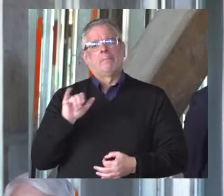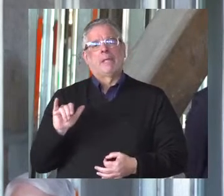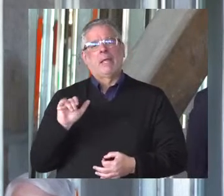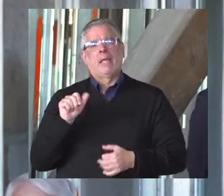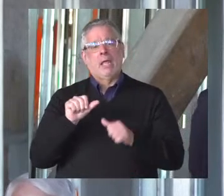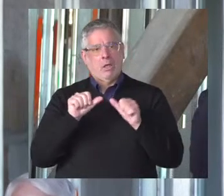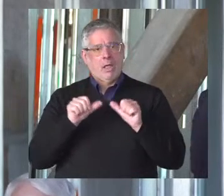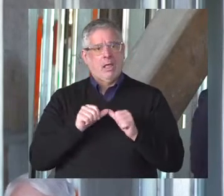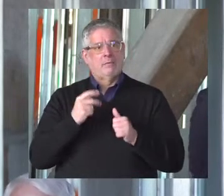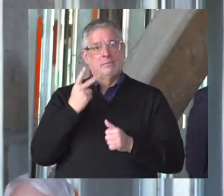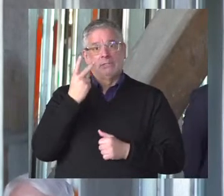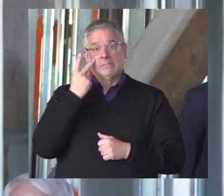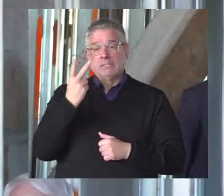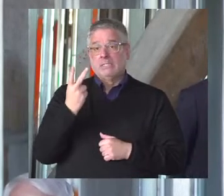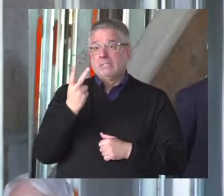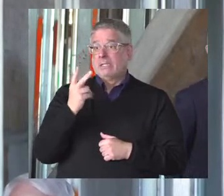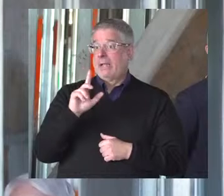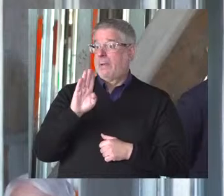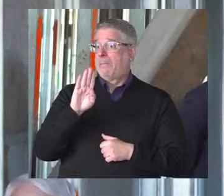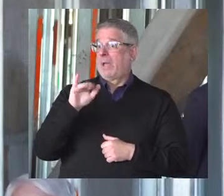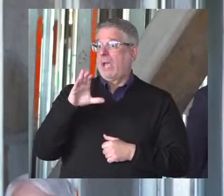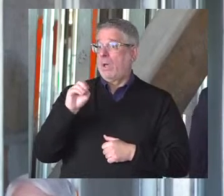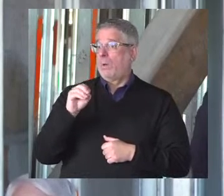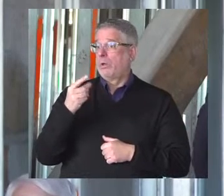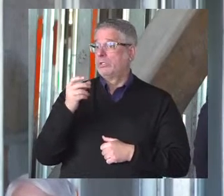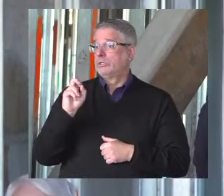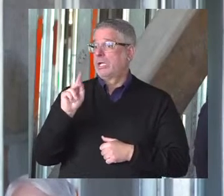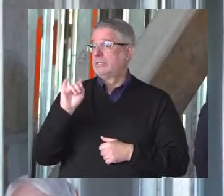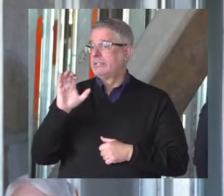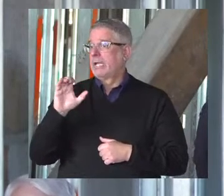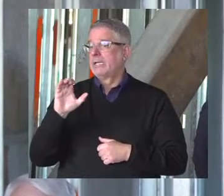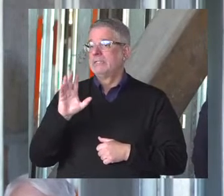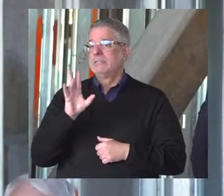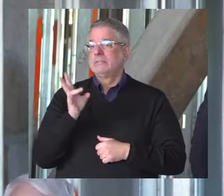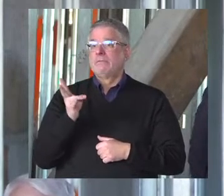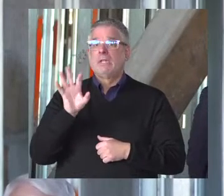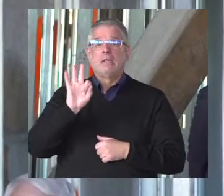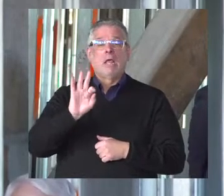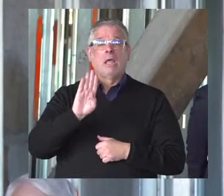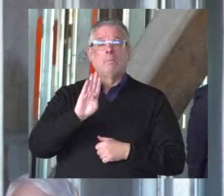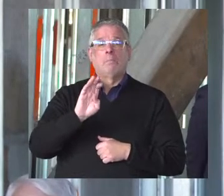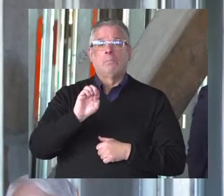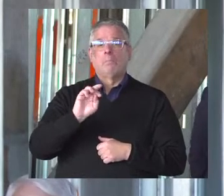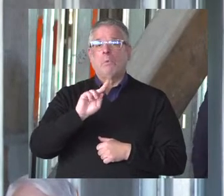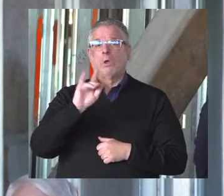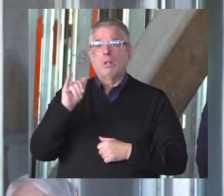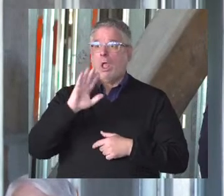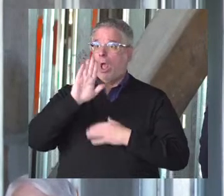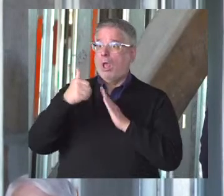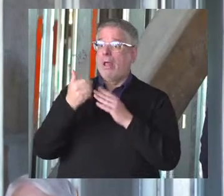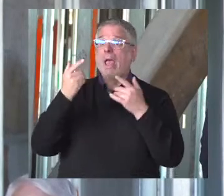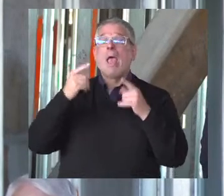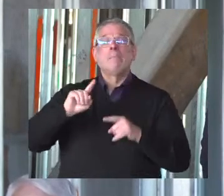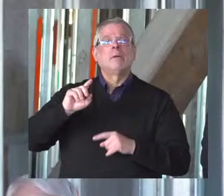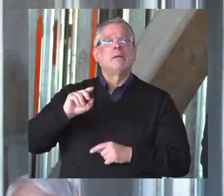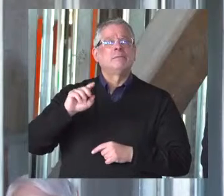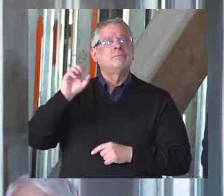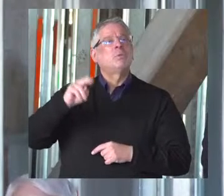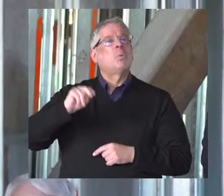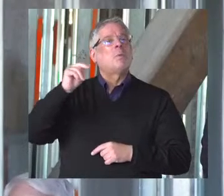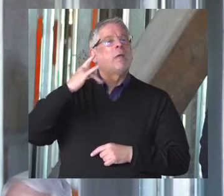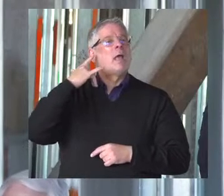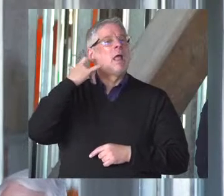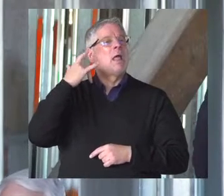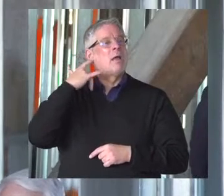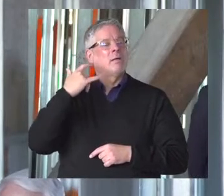the birthplace of life science, biotech, Genentech, 79, Stanford, Berkeley. All happened there, right there, and now